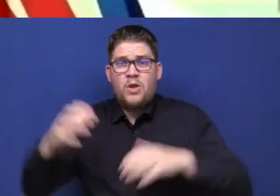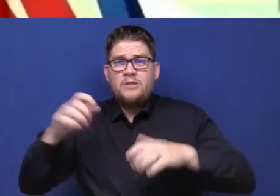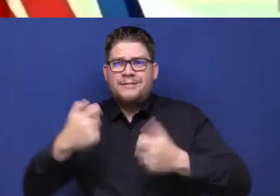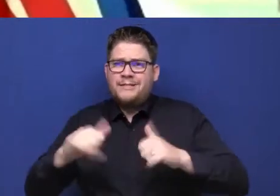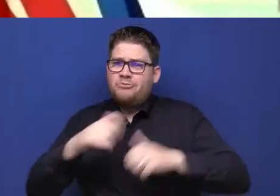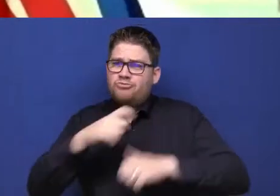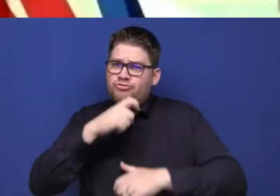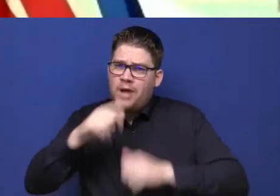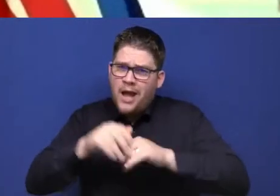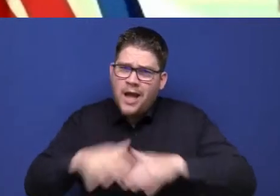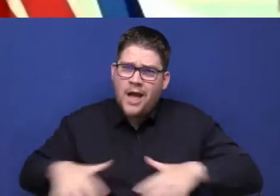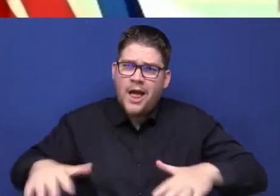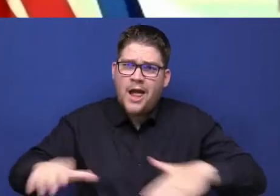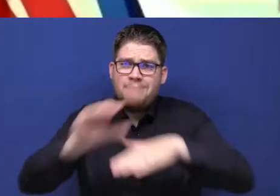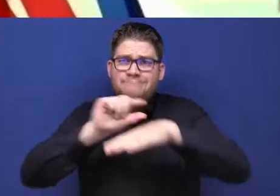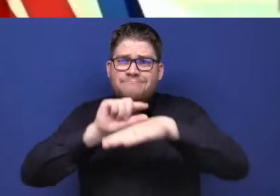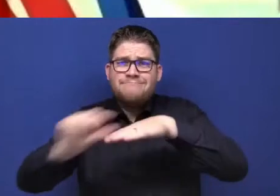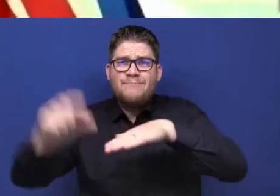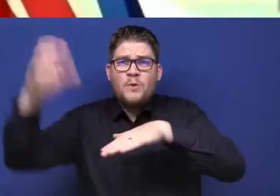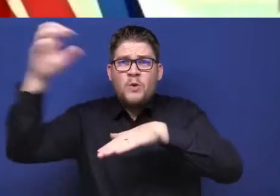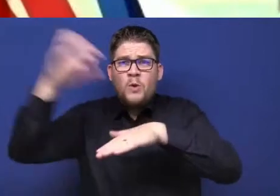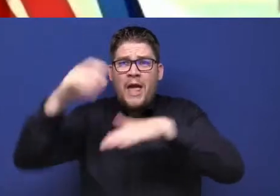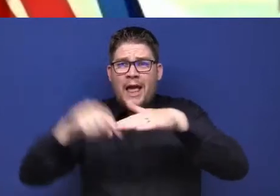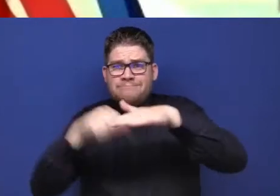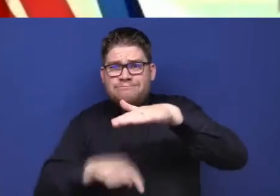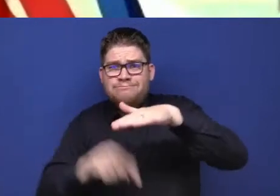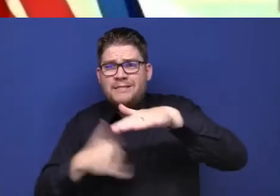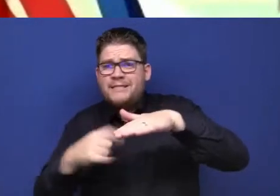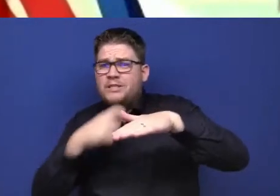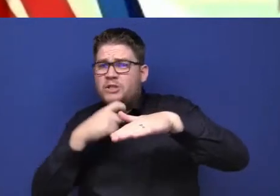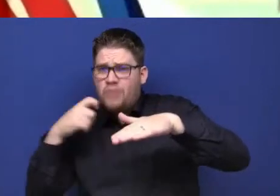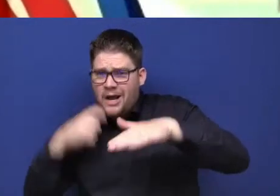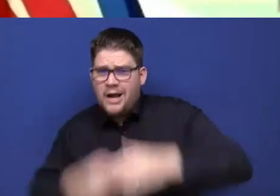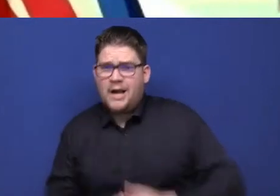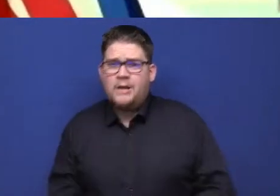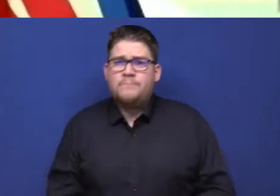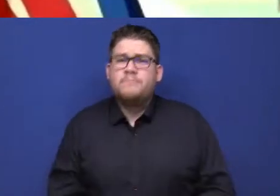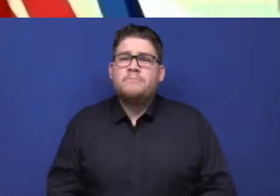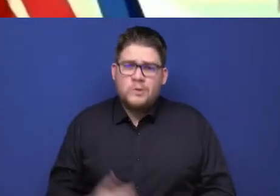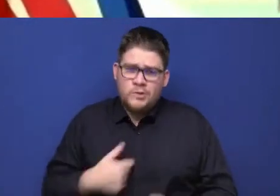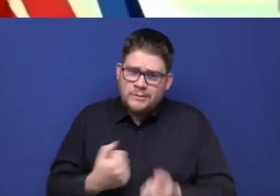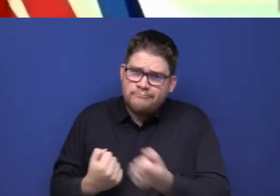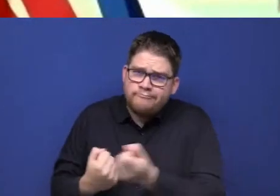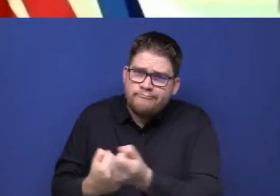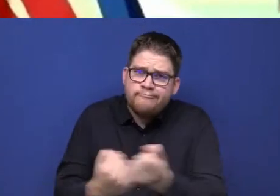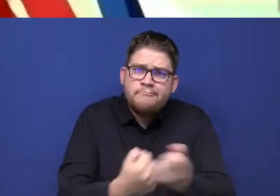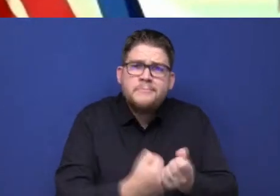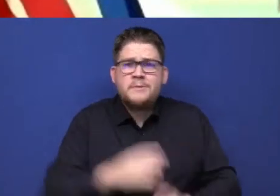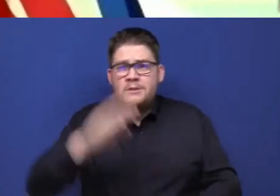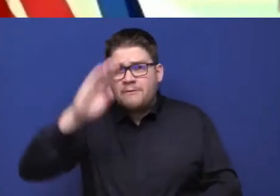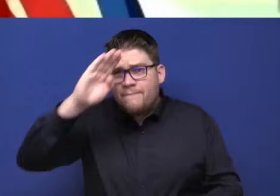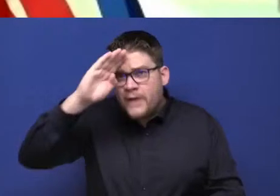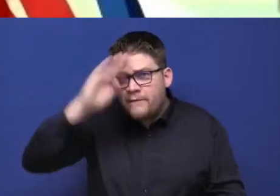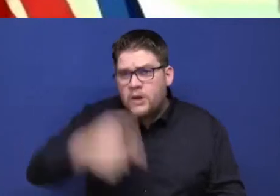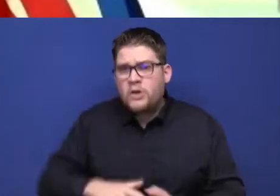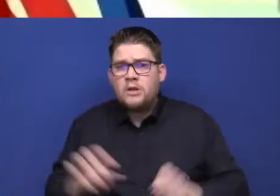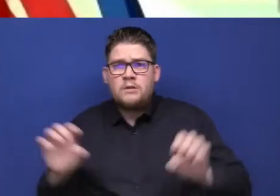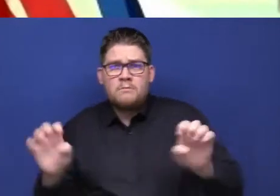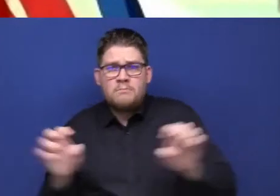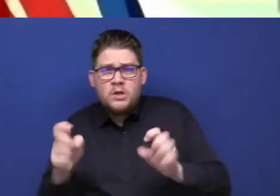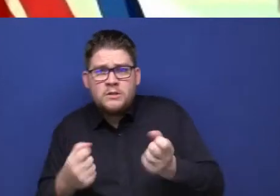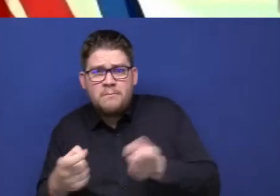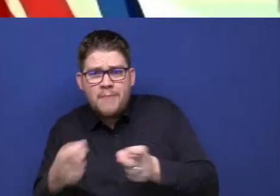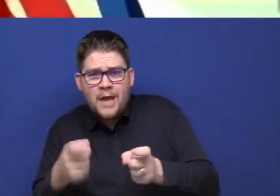our firefighting and emergency management crews. I want to thank the BC Wildfire Service and Emergency Management